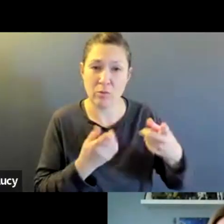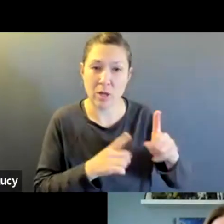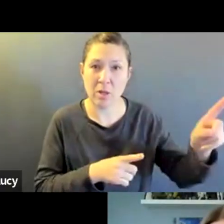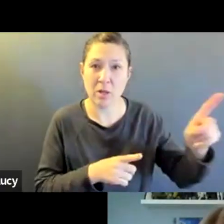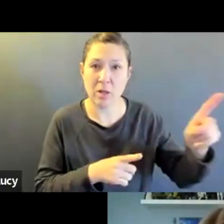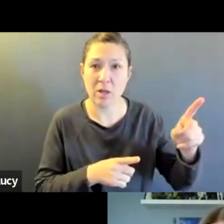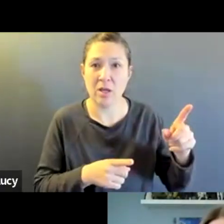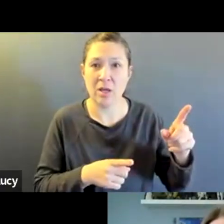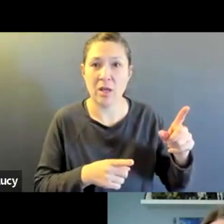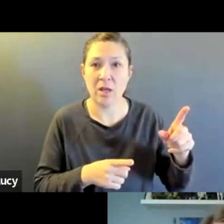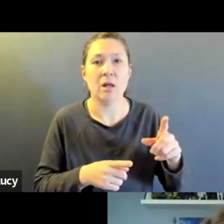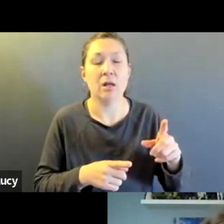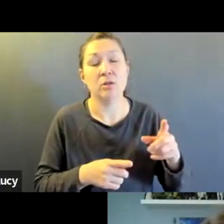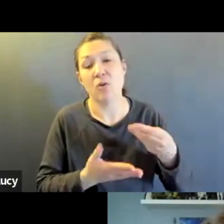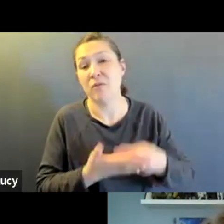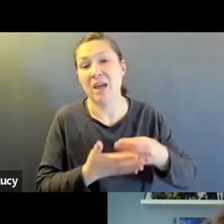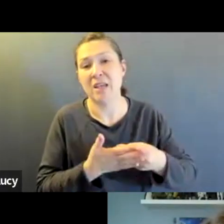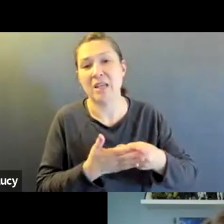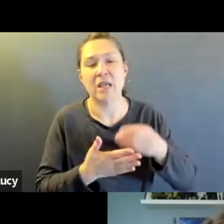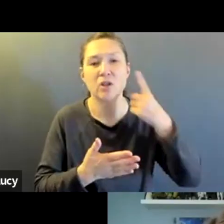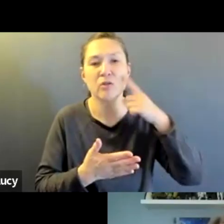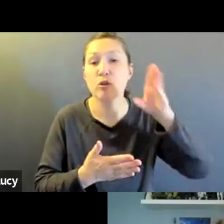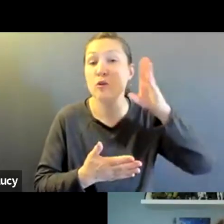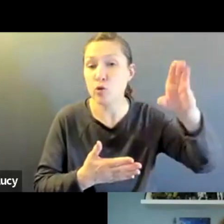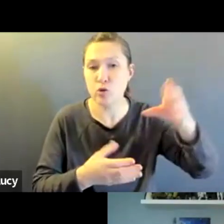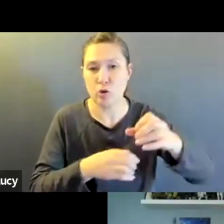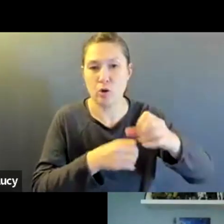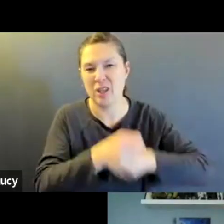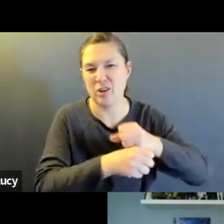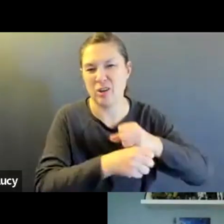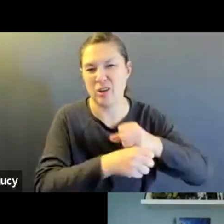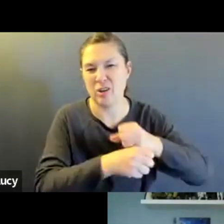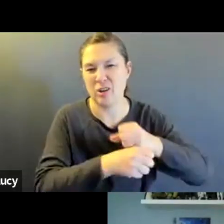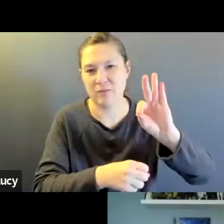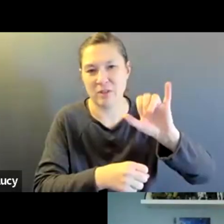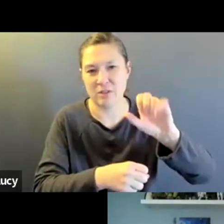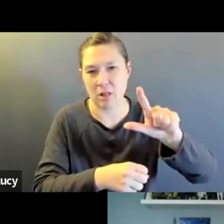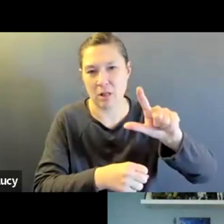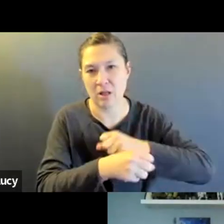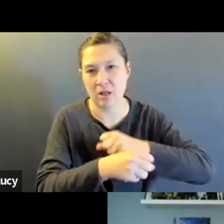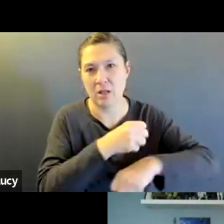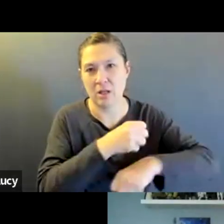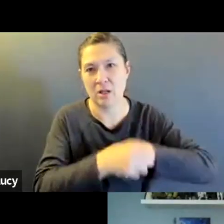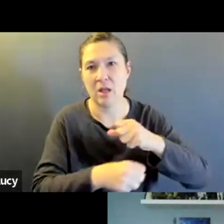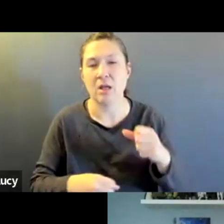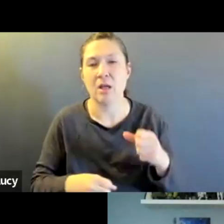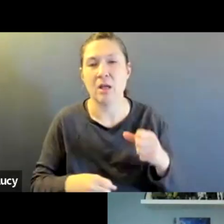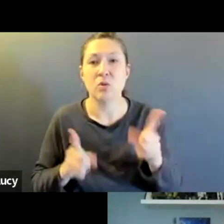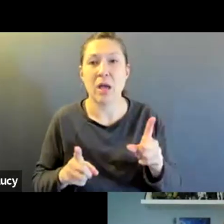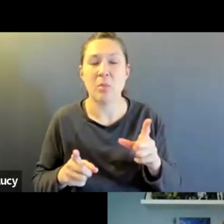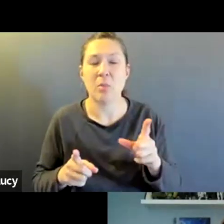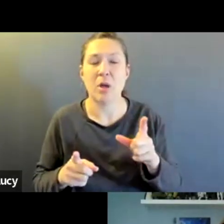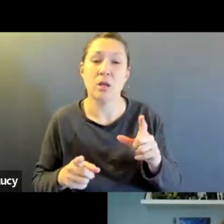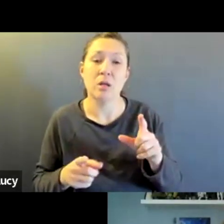is forward funded. So schools receive the funding July, the school year beforehand. It gets a little